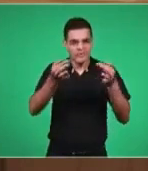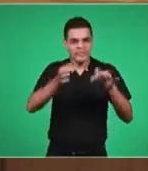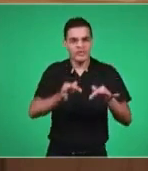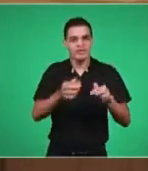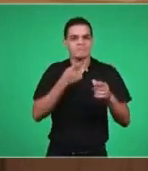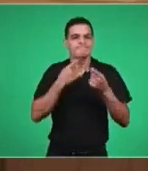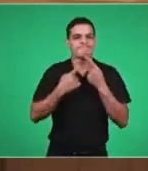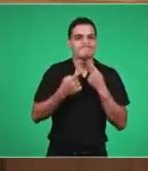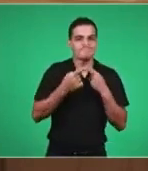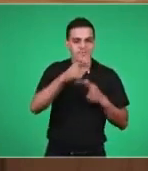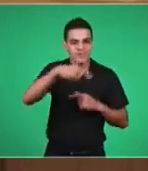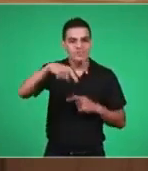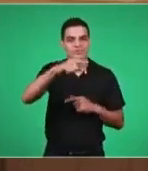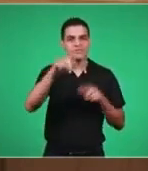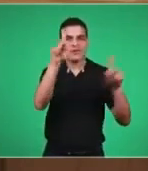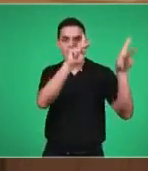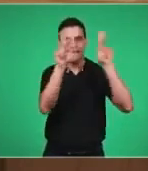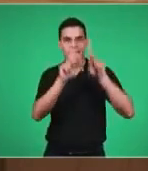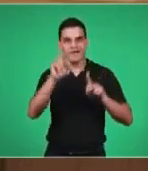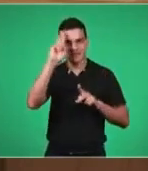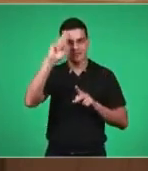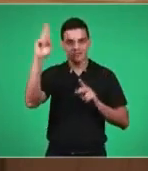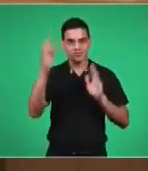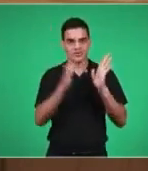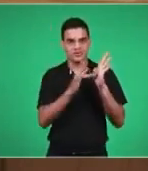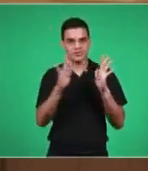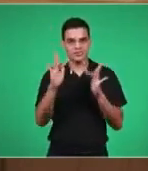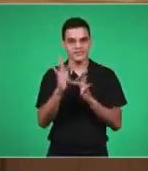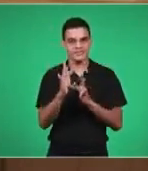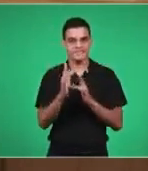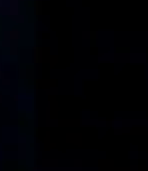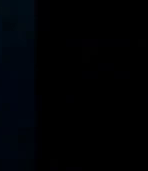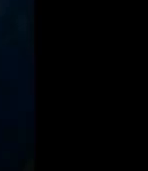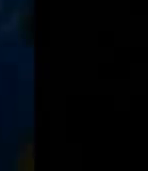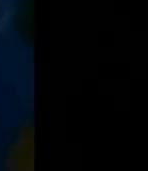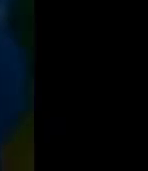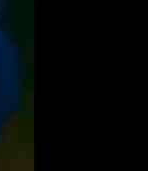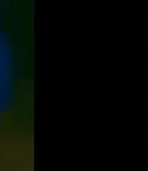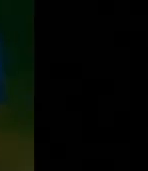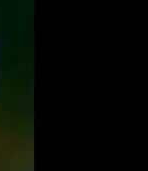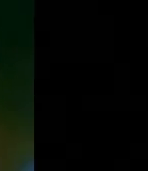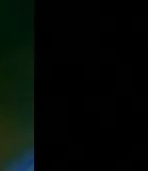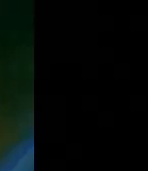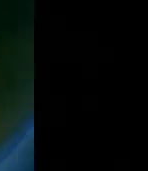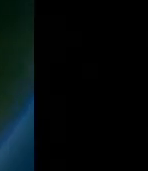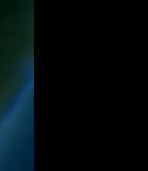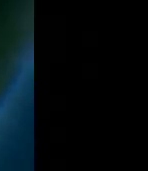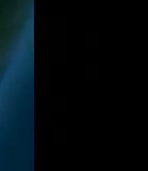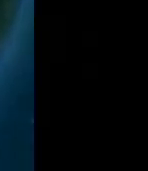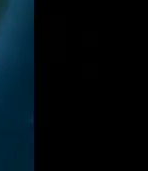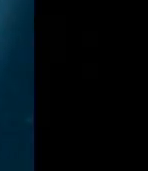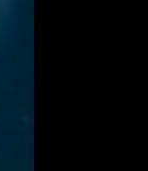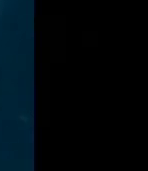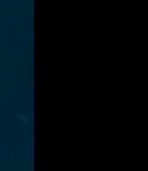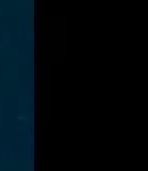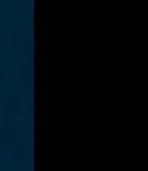We're going to end the transmission here now, giving everyone and greeting everyone with the peace of the